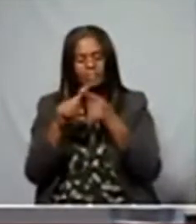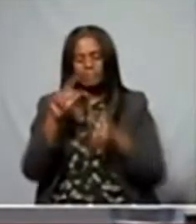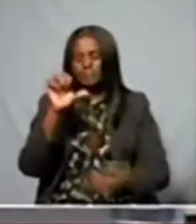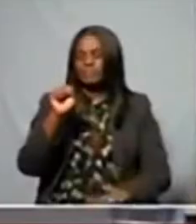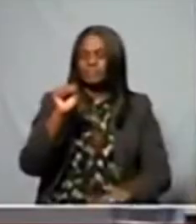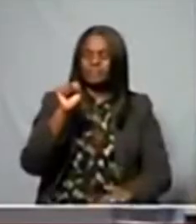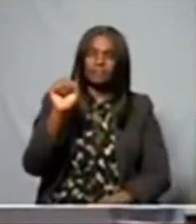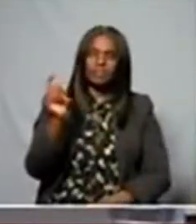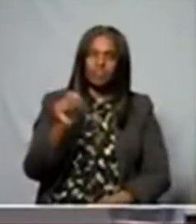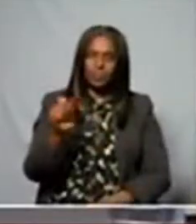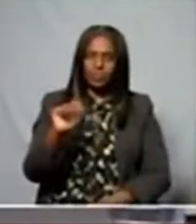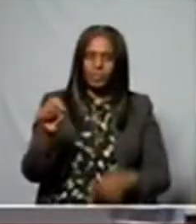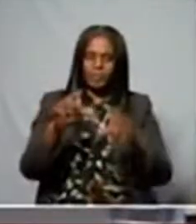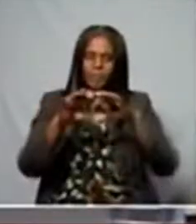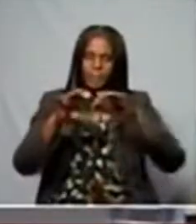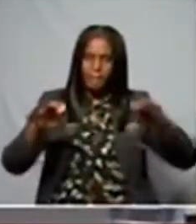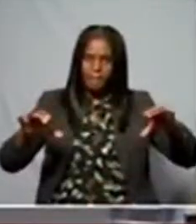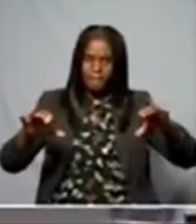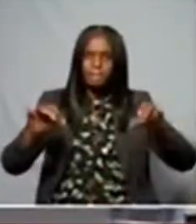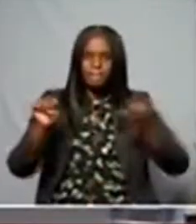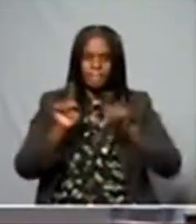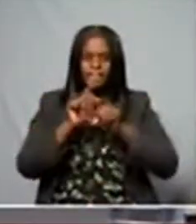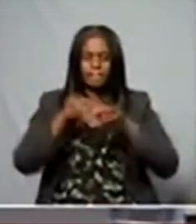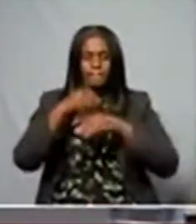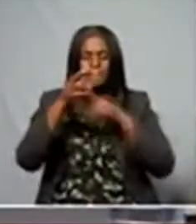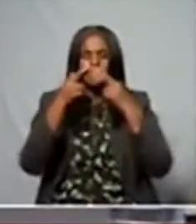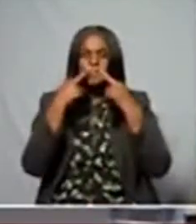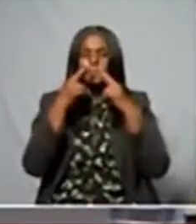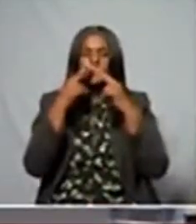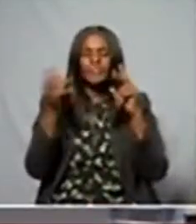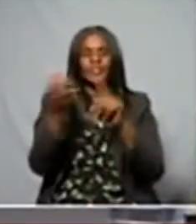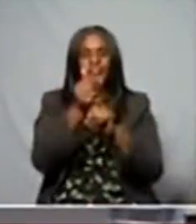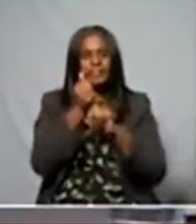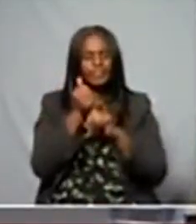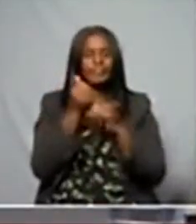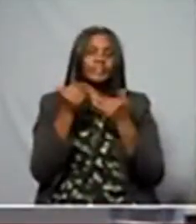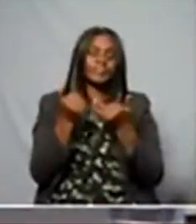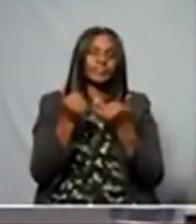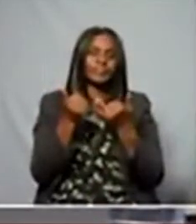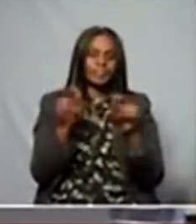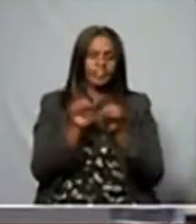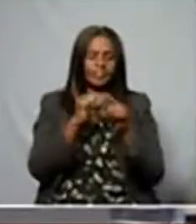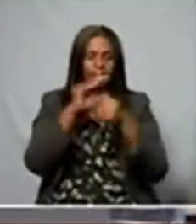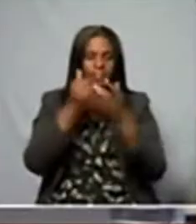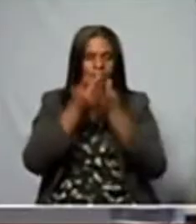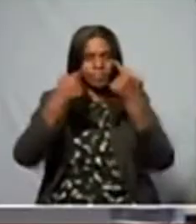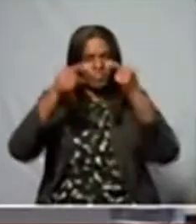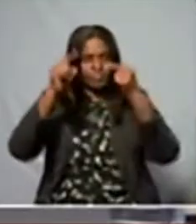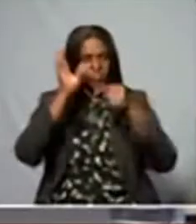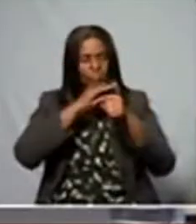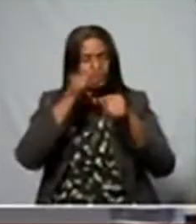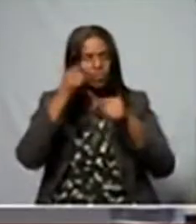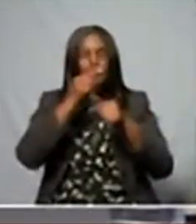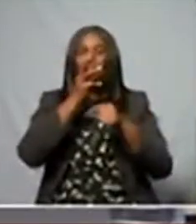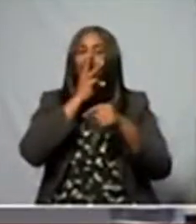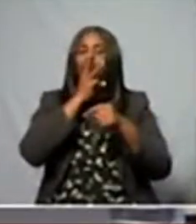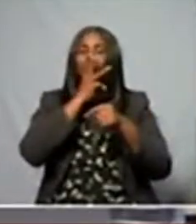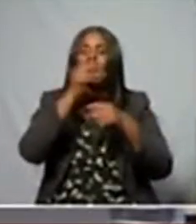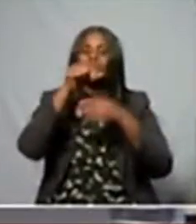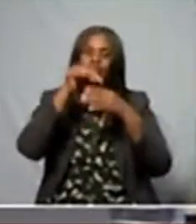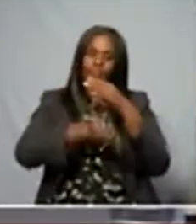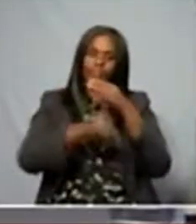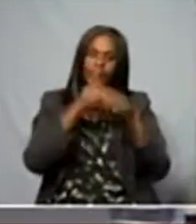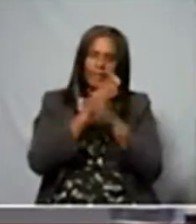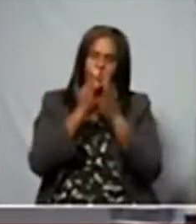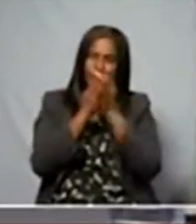network. Output achieved so far. The overall progress for borehole construction